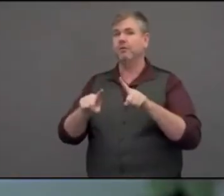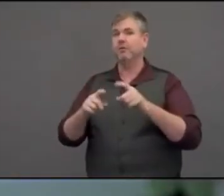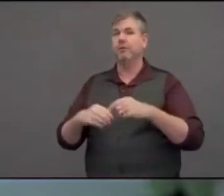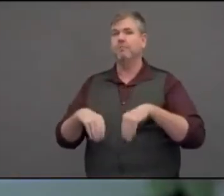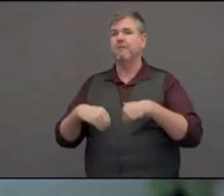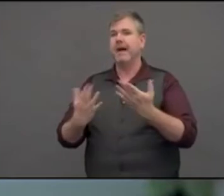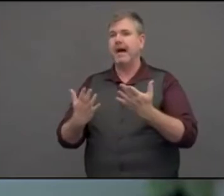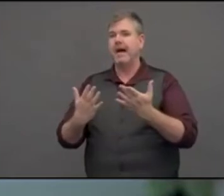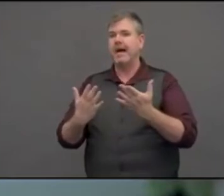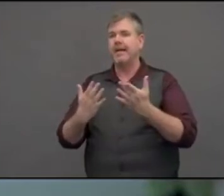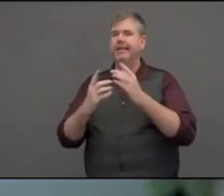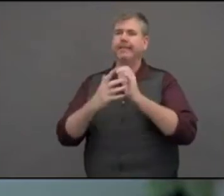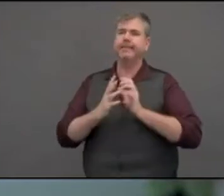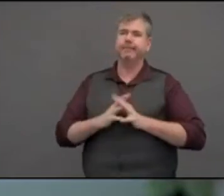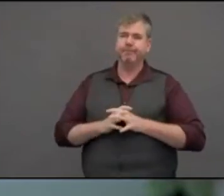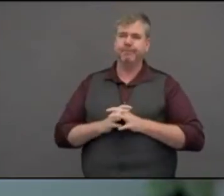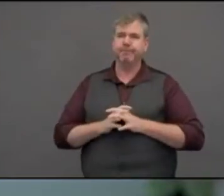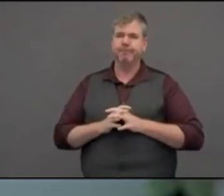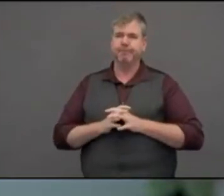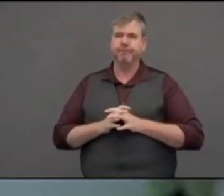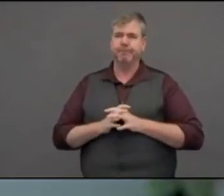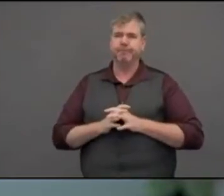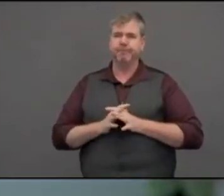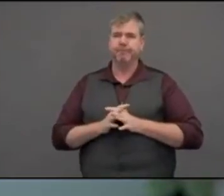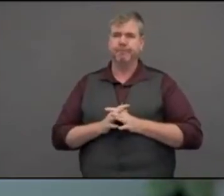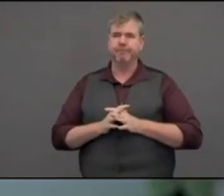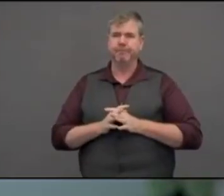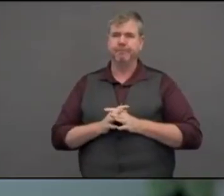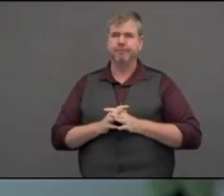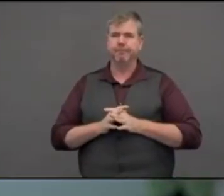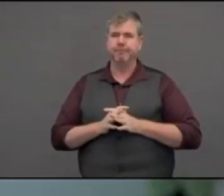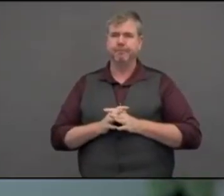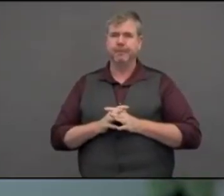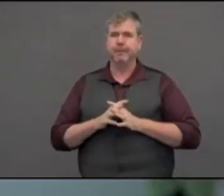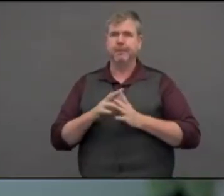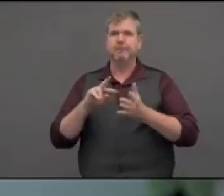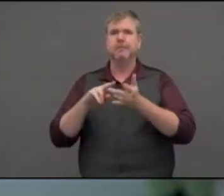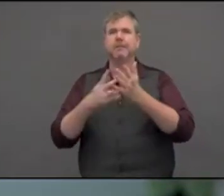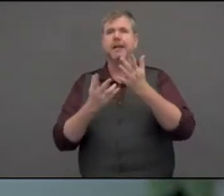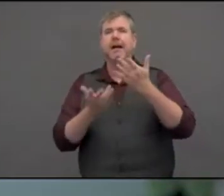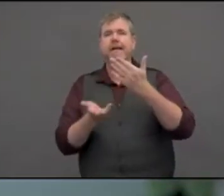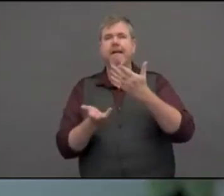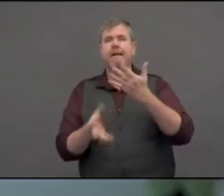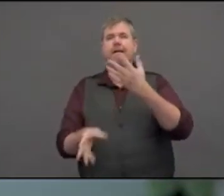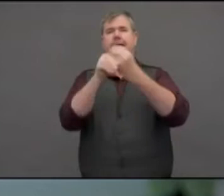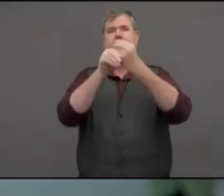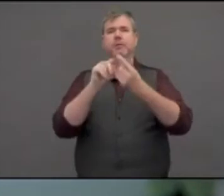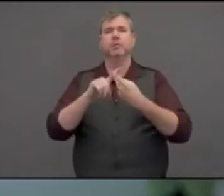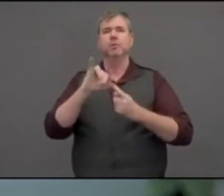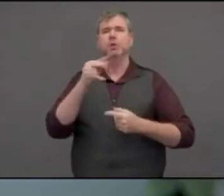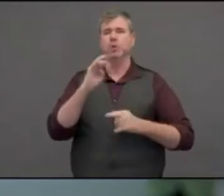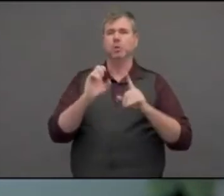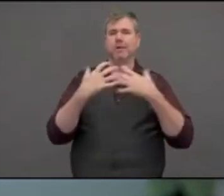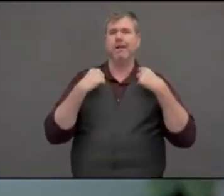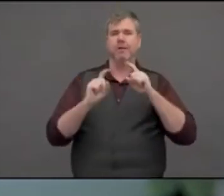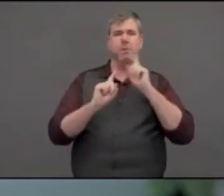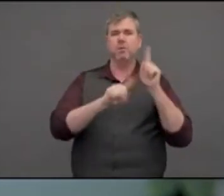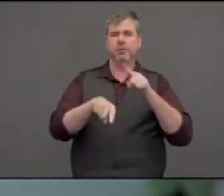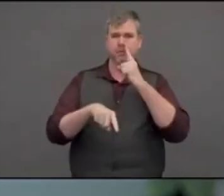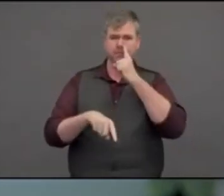enhance the June order in order to better achieve the goals. One of